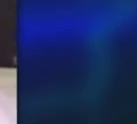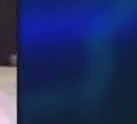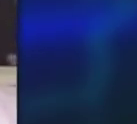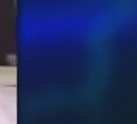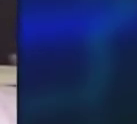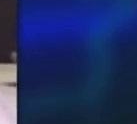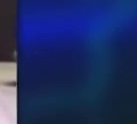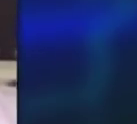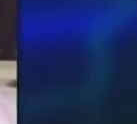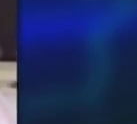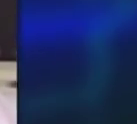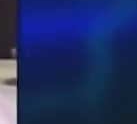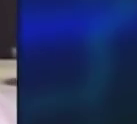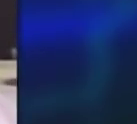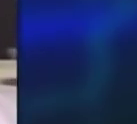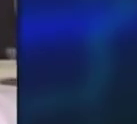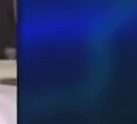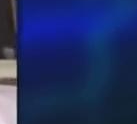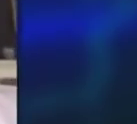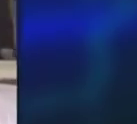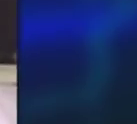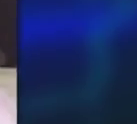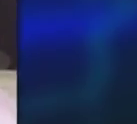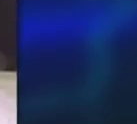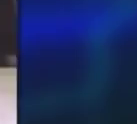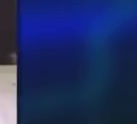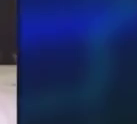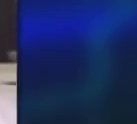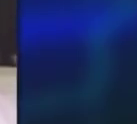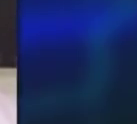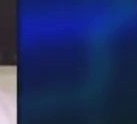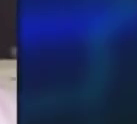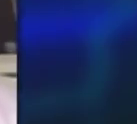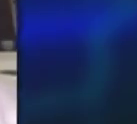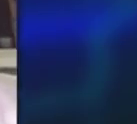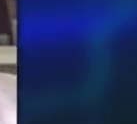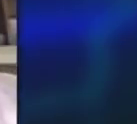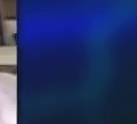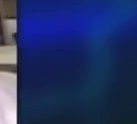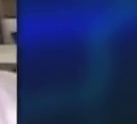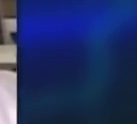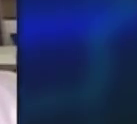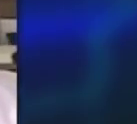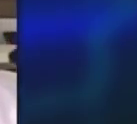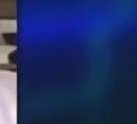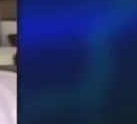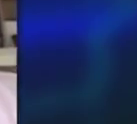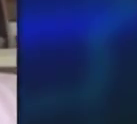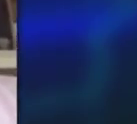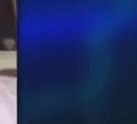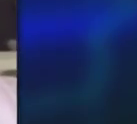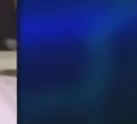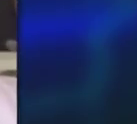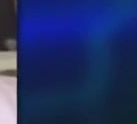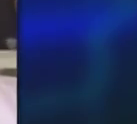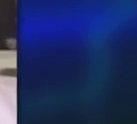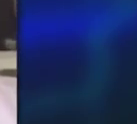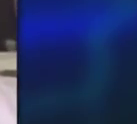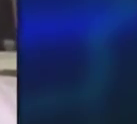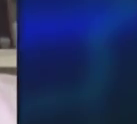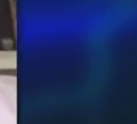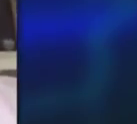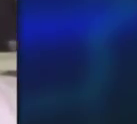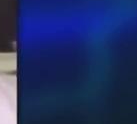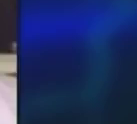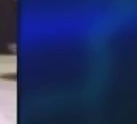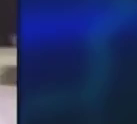left and, you know, explain why the support for Venezuela is so important